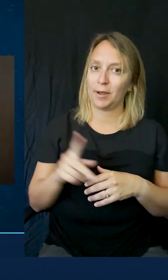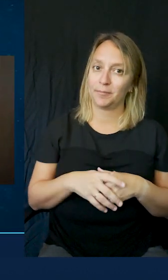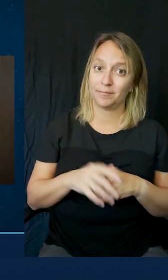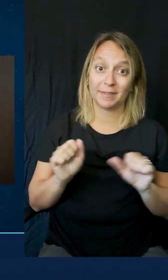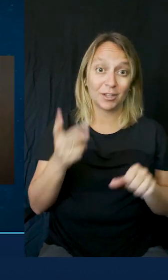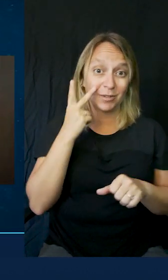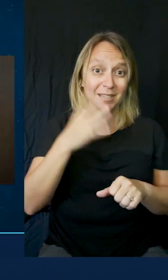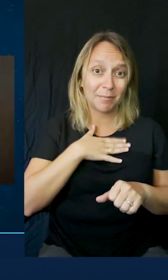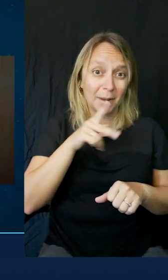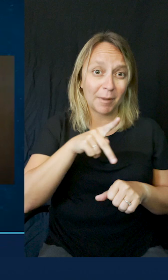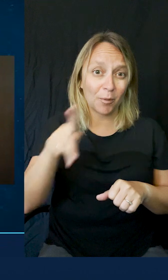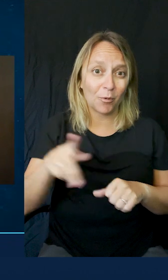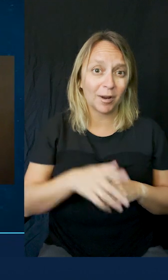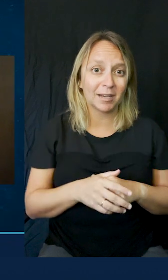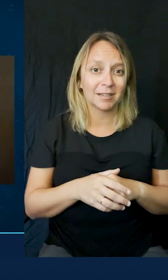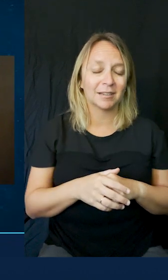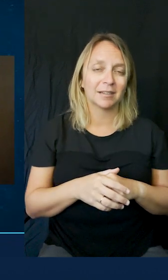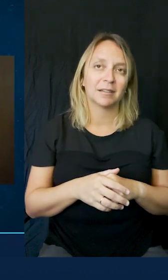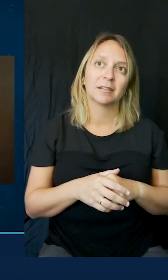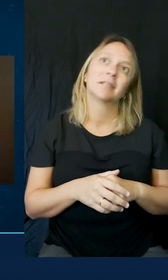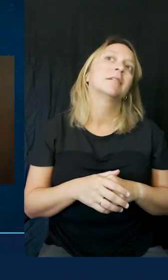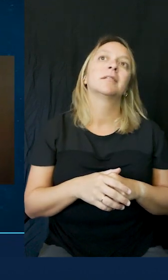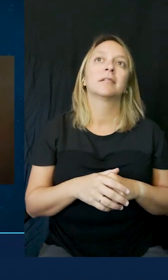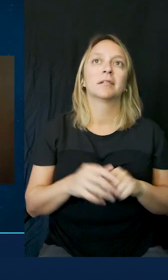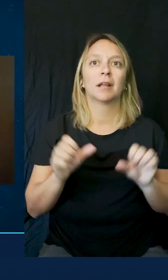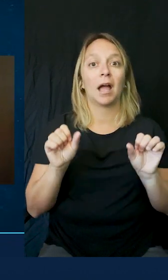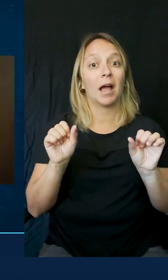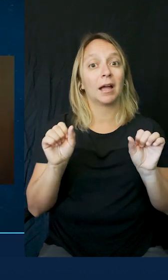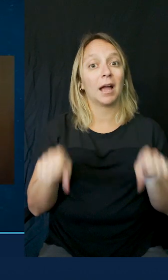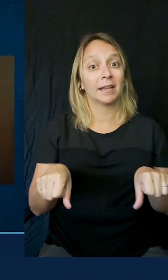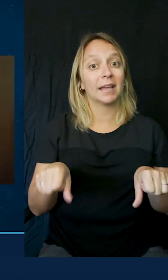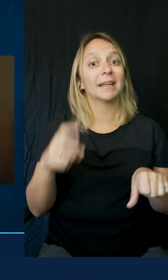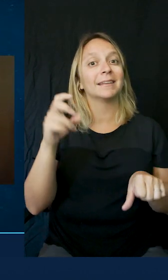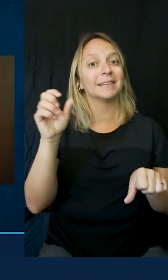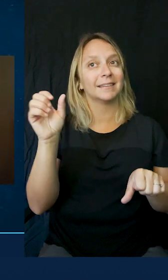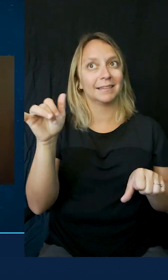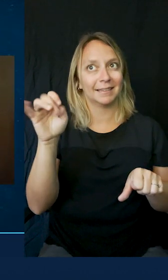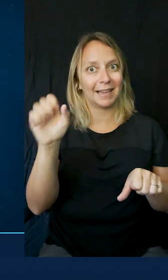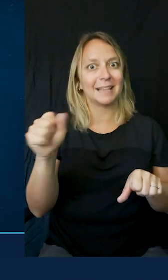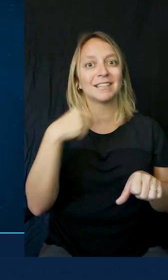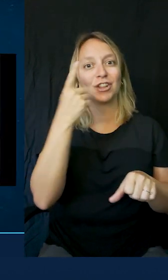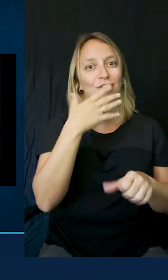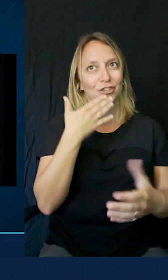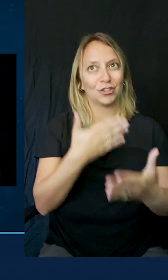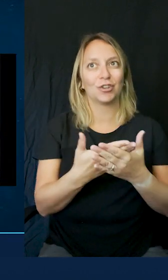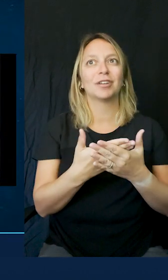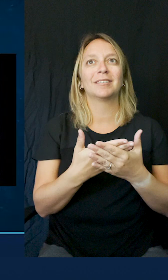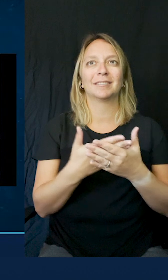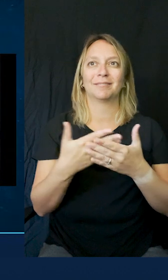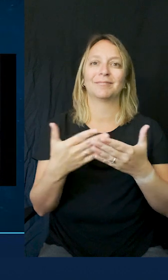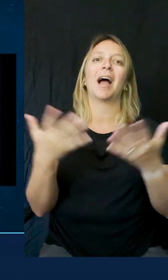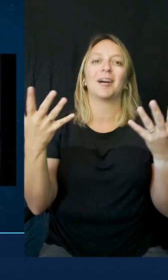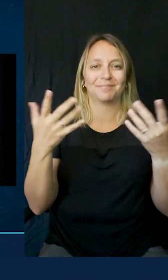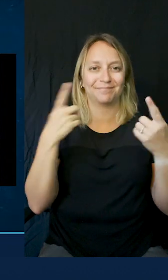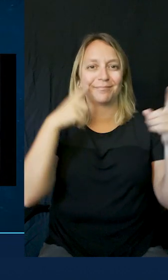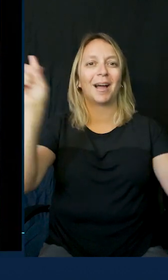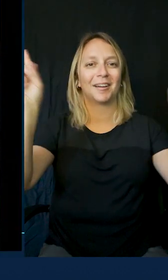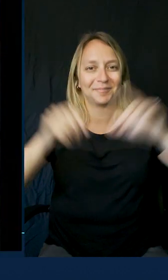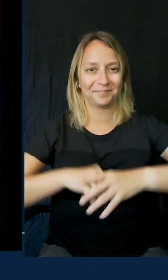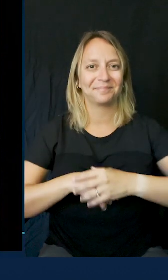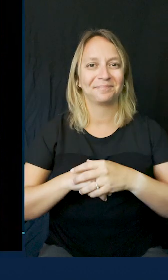Can you see my PowerPoint? I can see, yes. It looks good. It looks like it's on its way. Here it